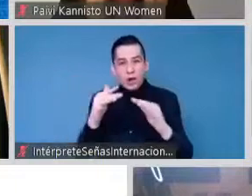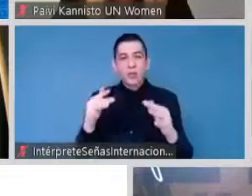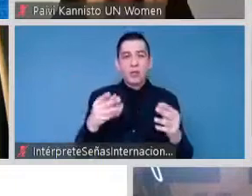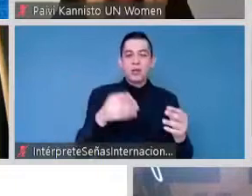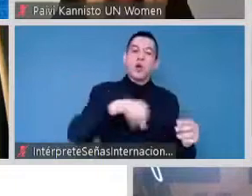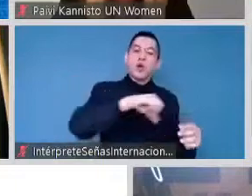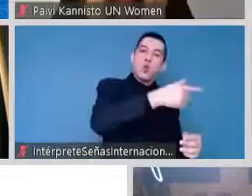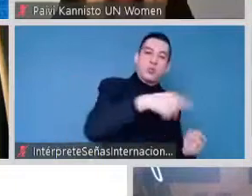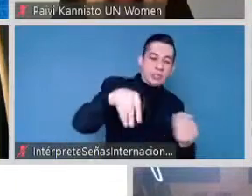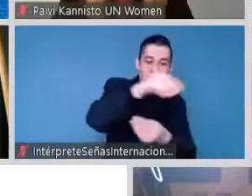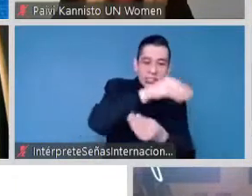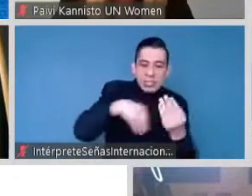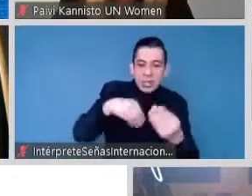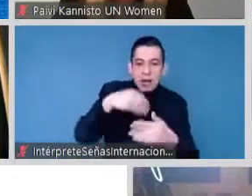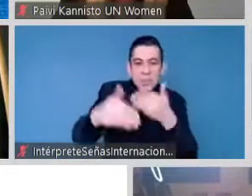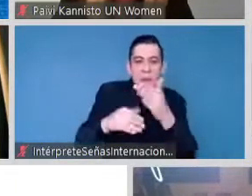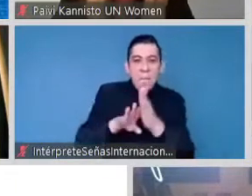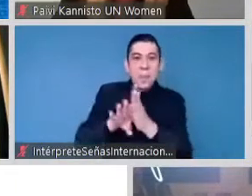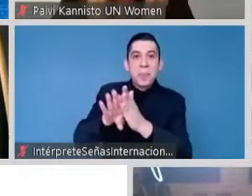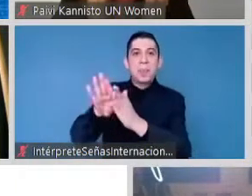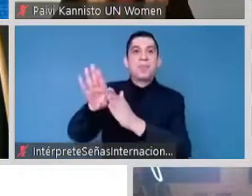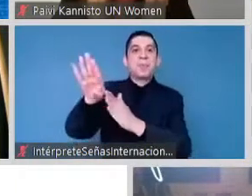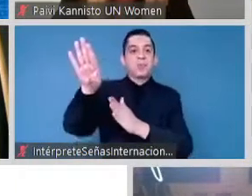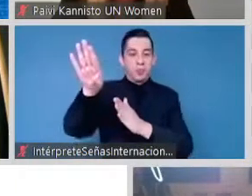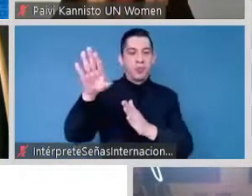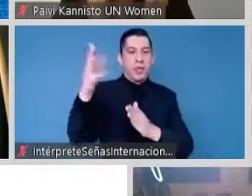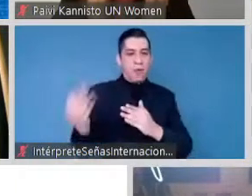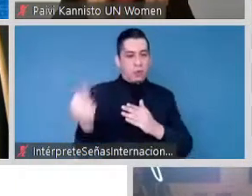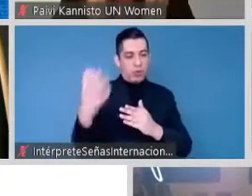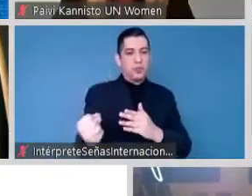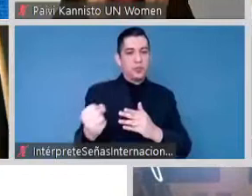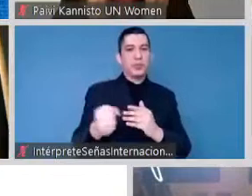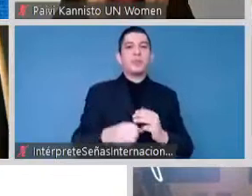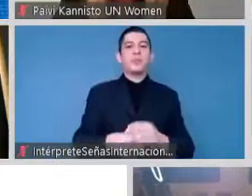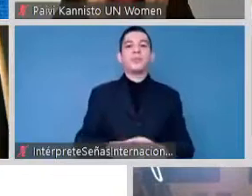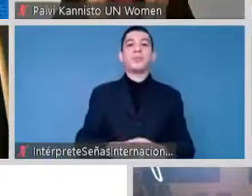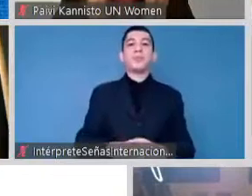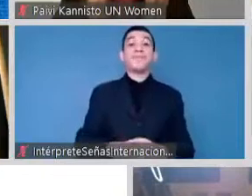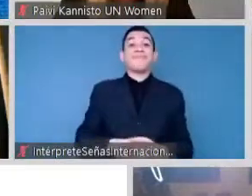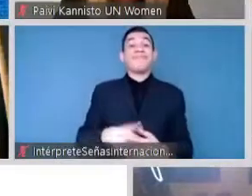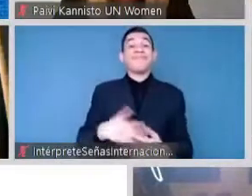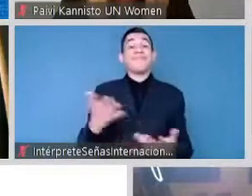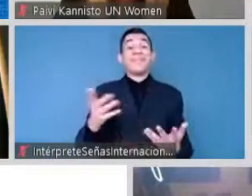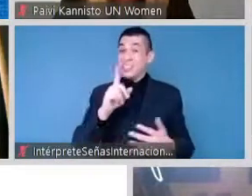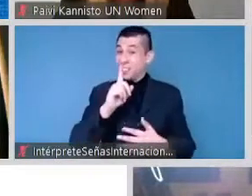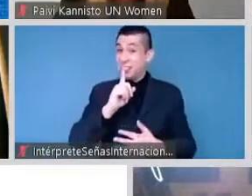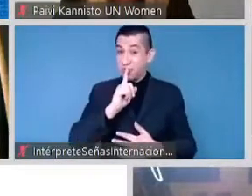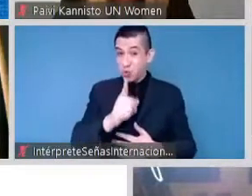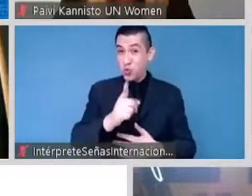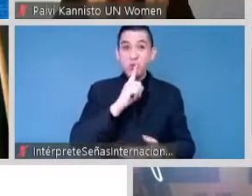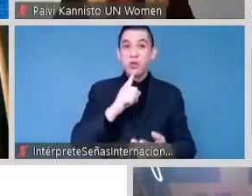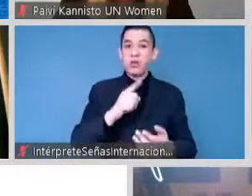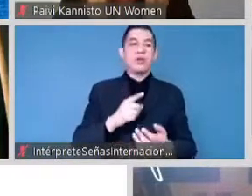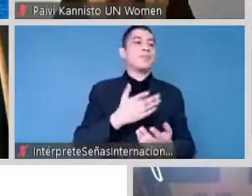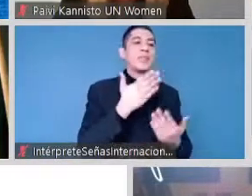I simply cannot thank you enough for being with us here today, all of the 12